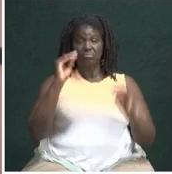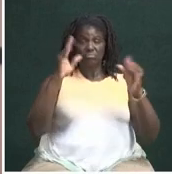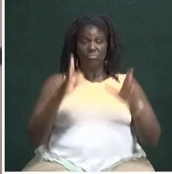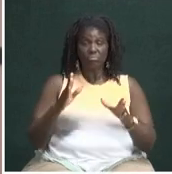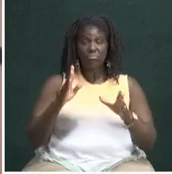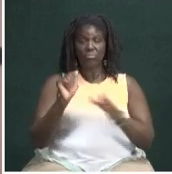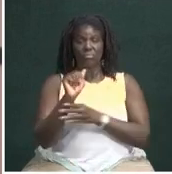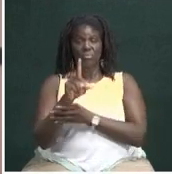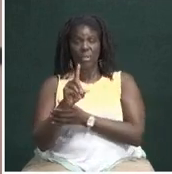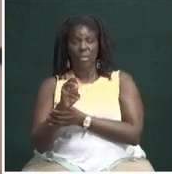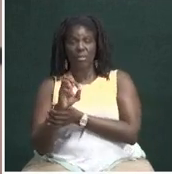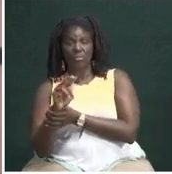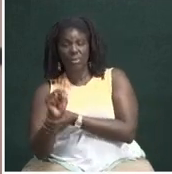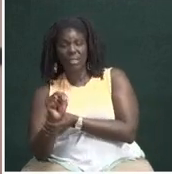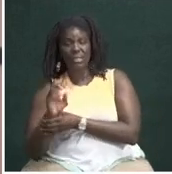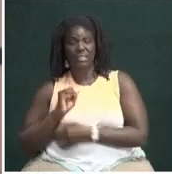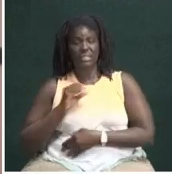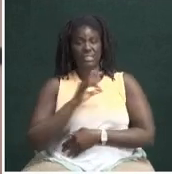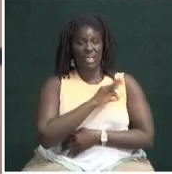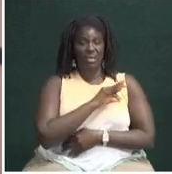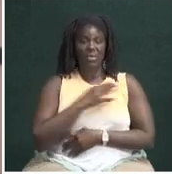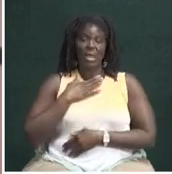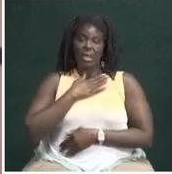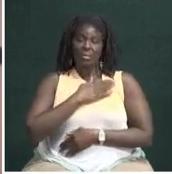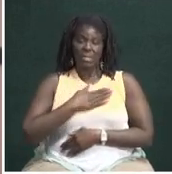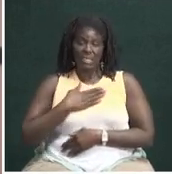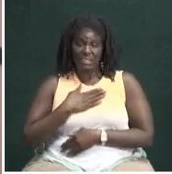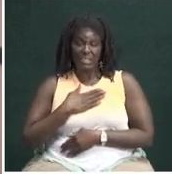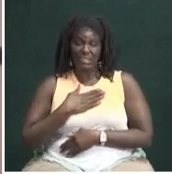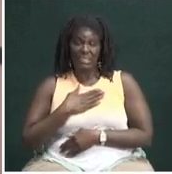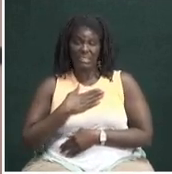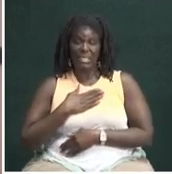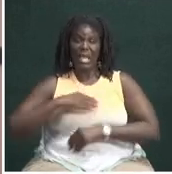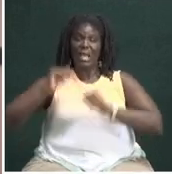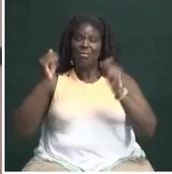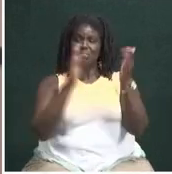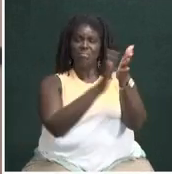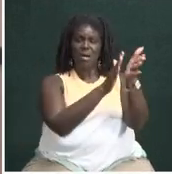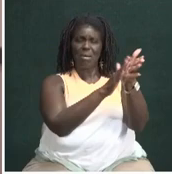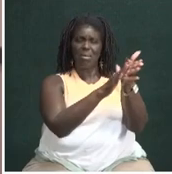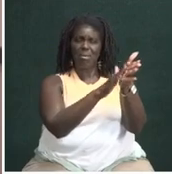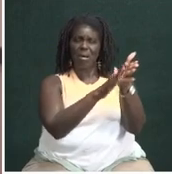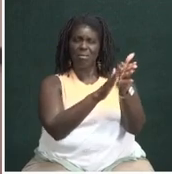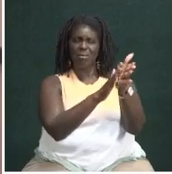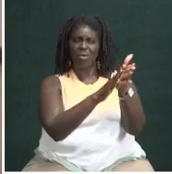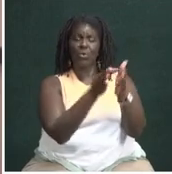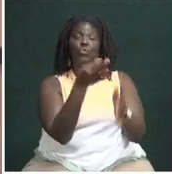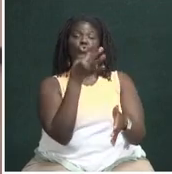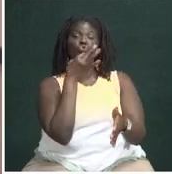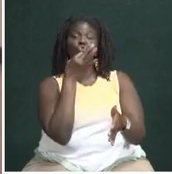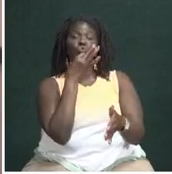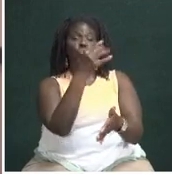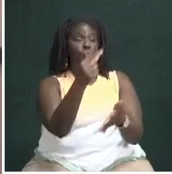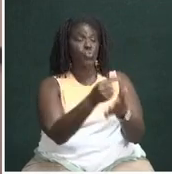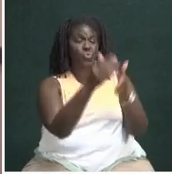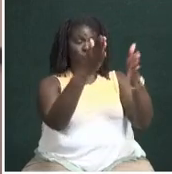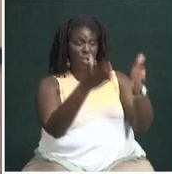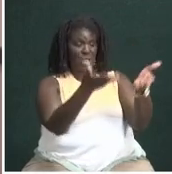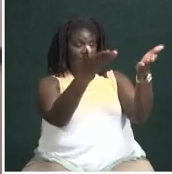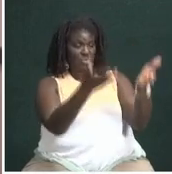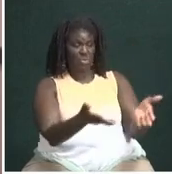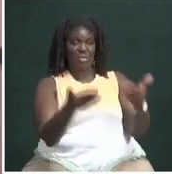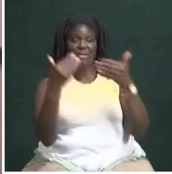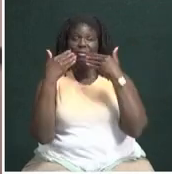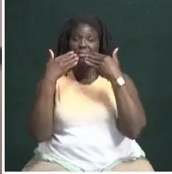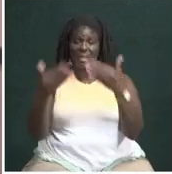administration, the staff, please join us in a round of applause for the soon-to-be graduates. Thank